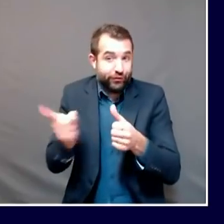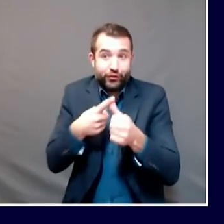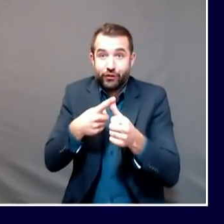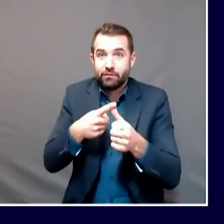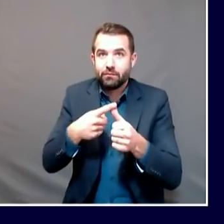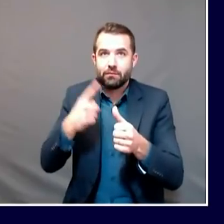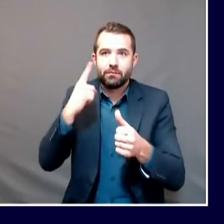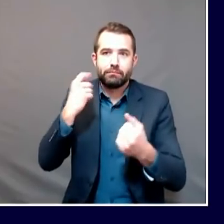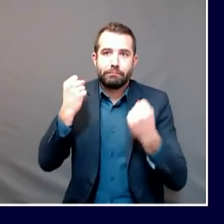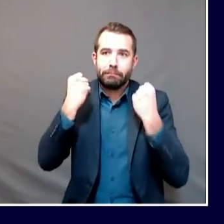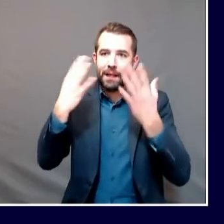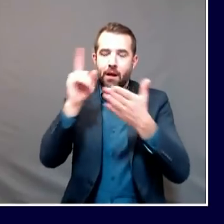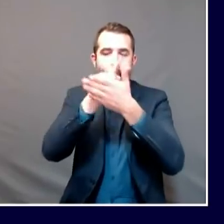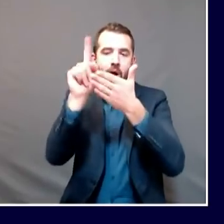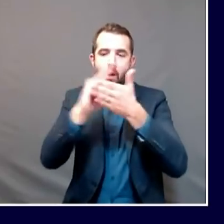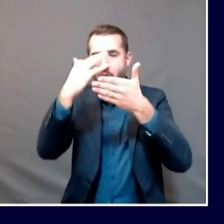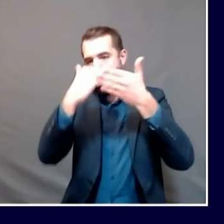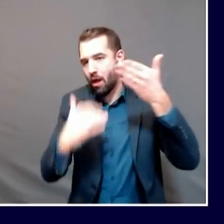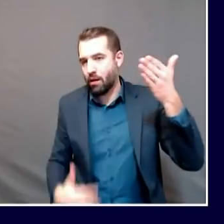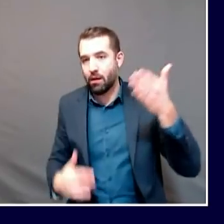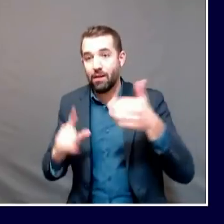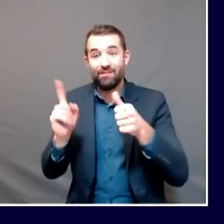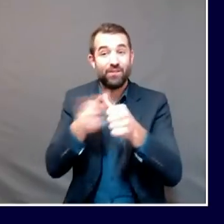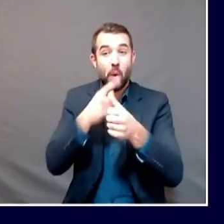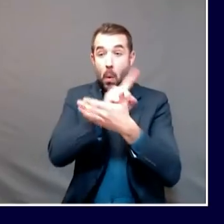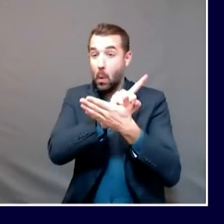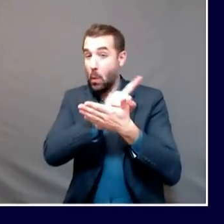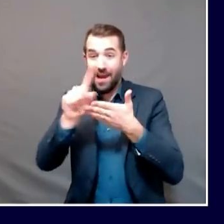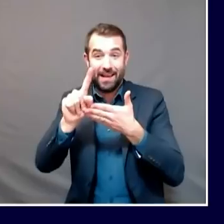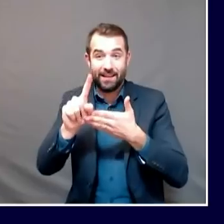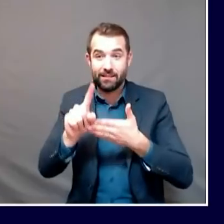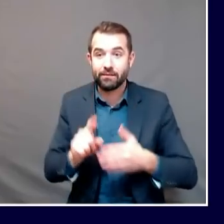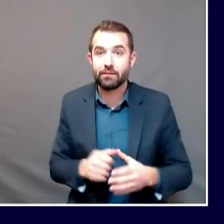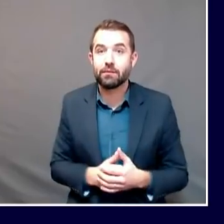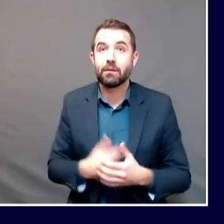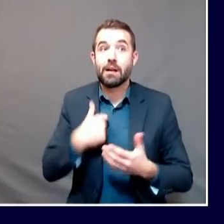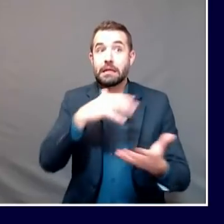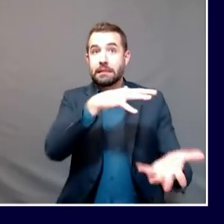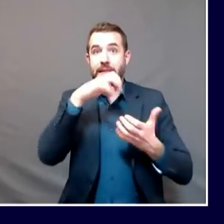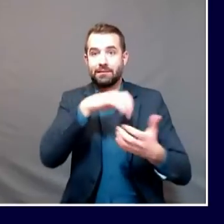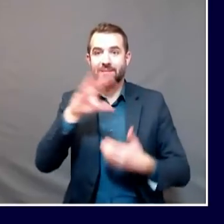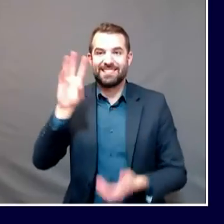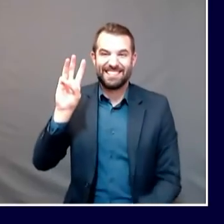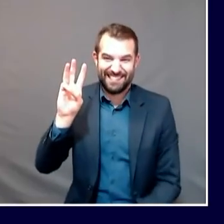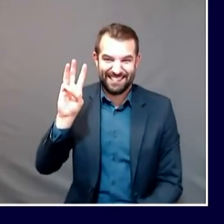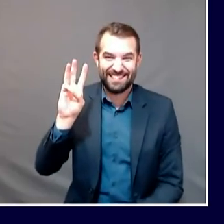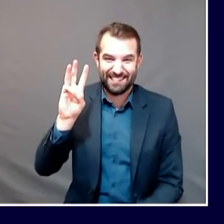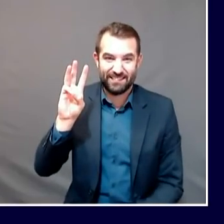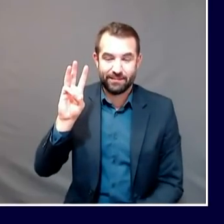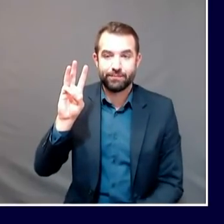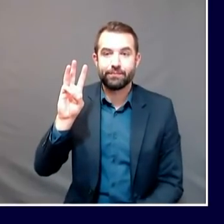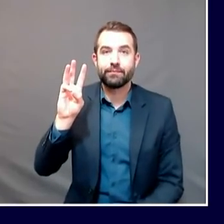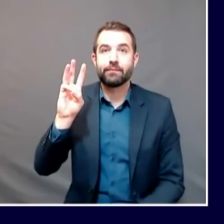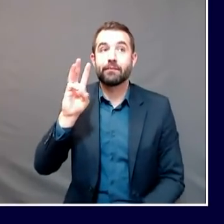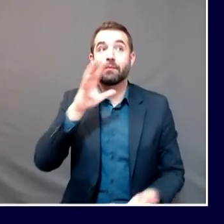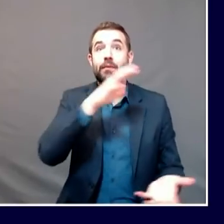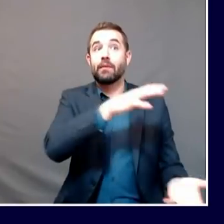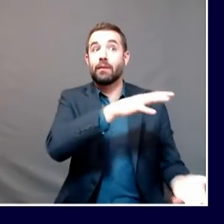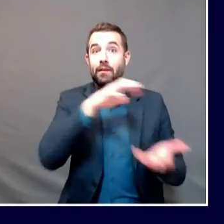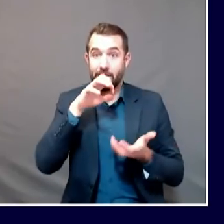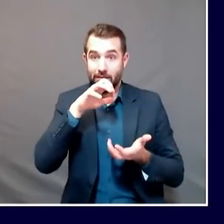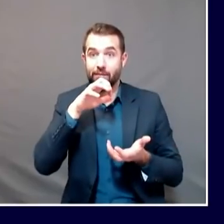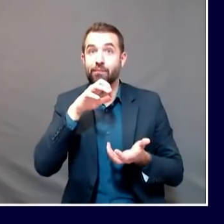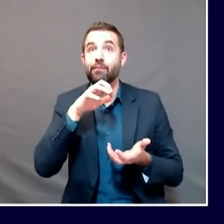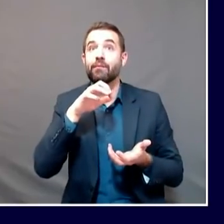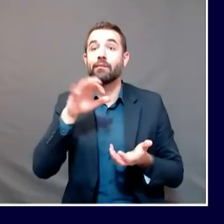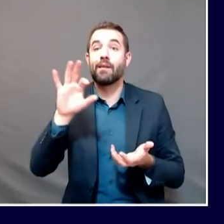process, Maine has received its first 6 shipments of the Pfizer vaccine. That's 6 shipments of